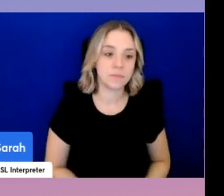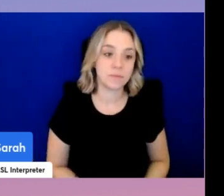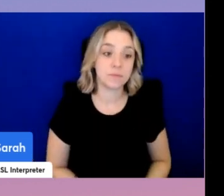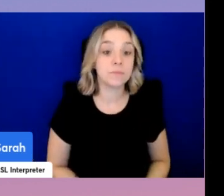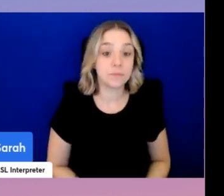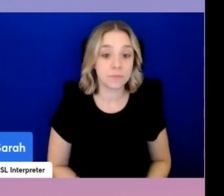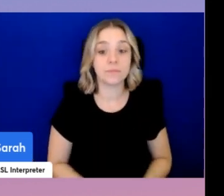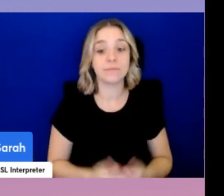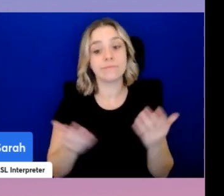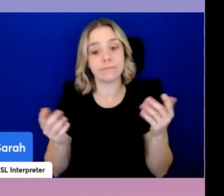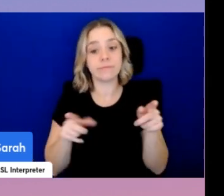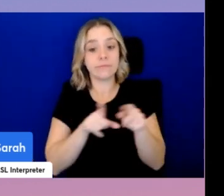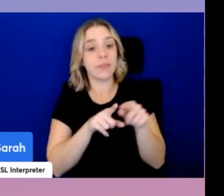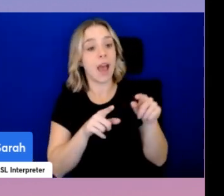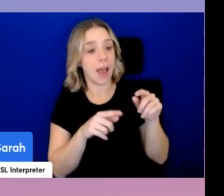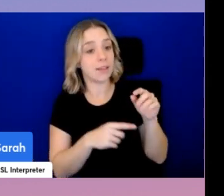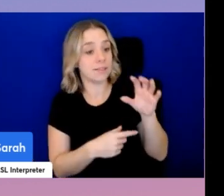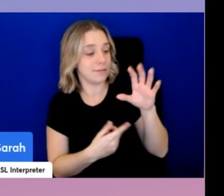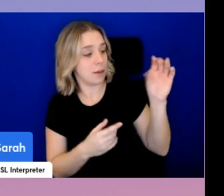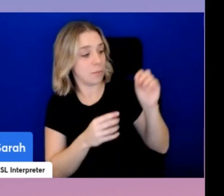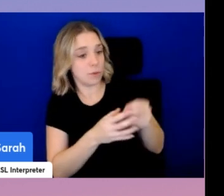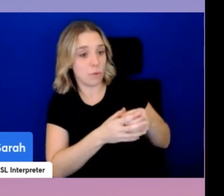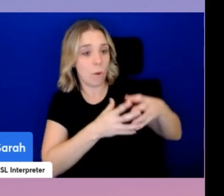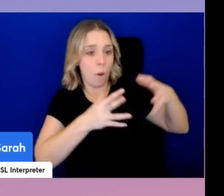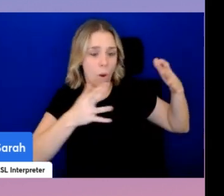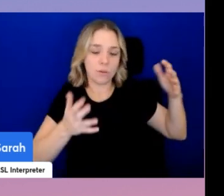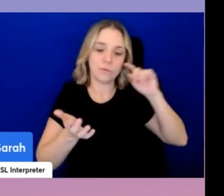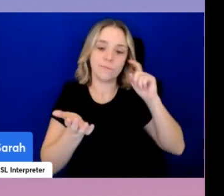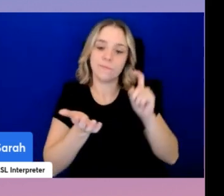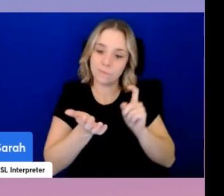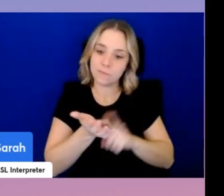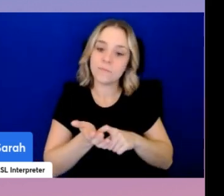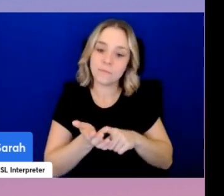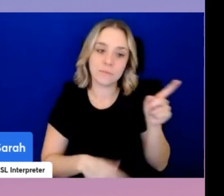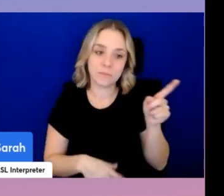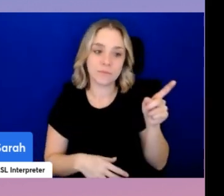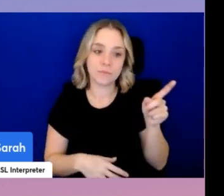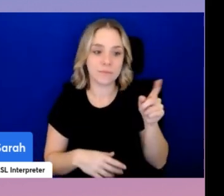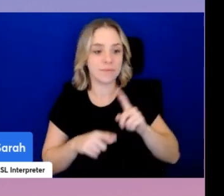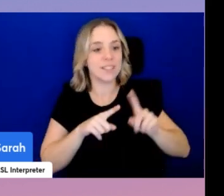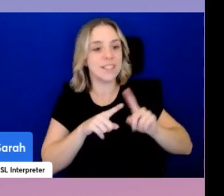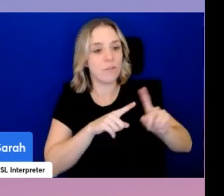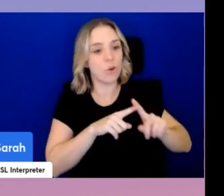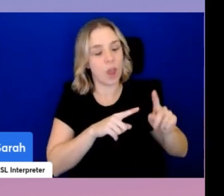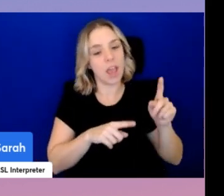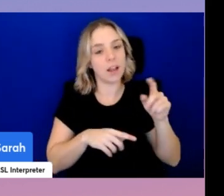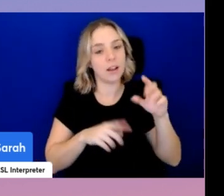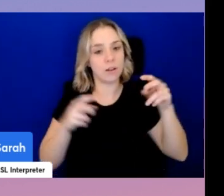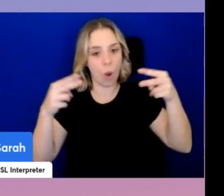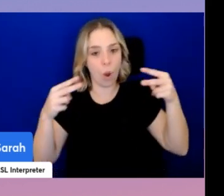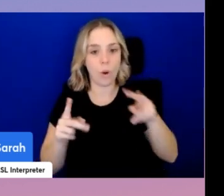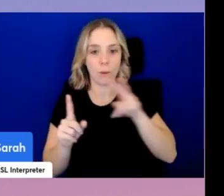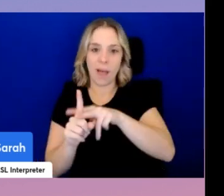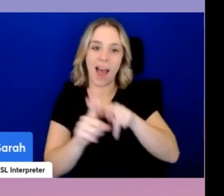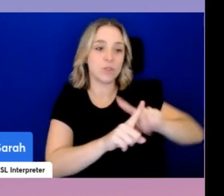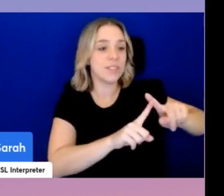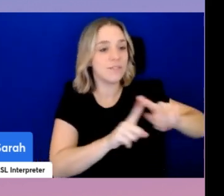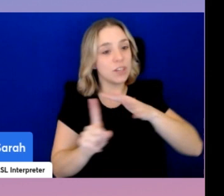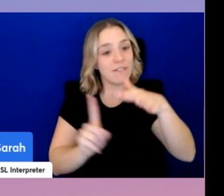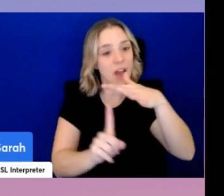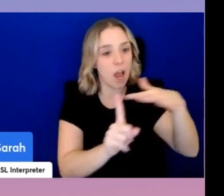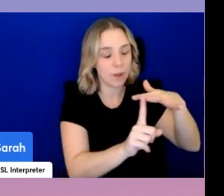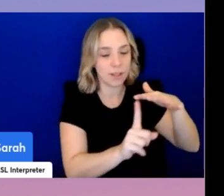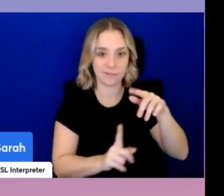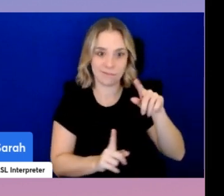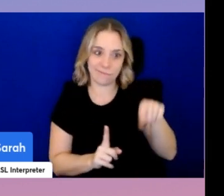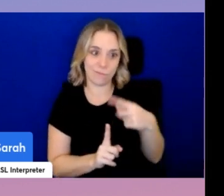As organizations grow, we often see the same Terraform code deployed to multiple different environments, with only environmental variables defining the